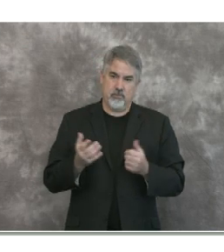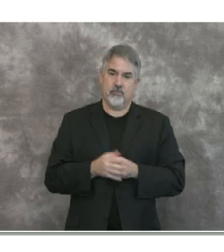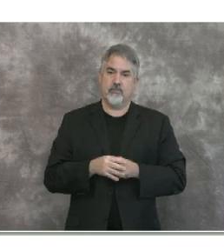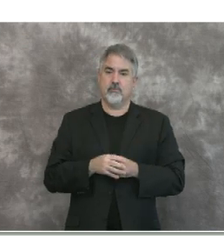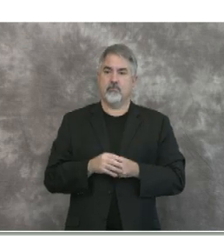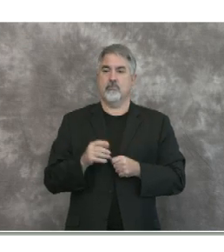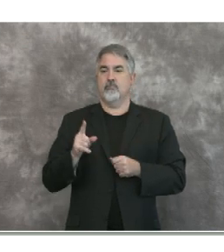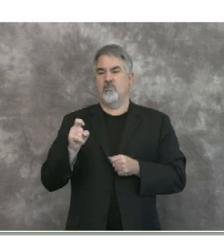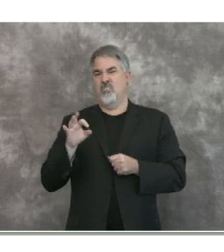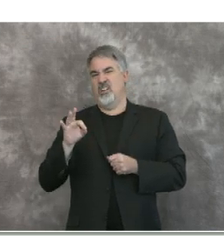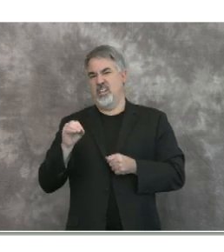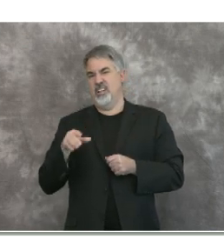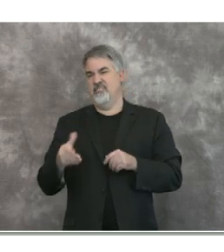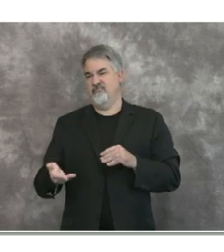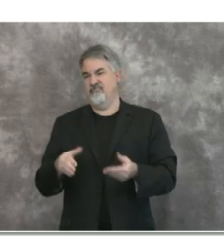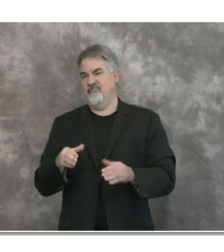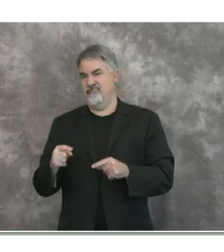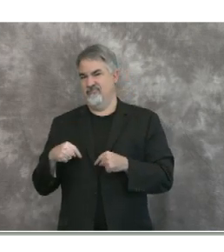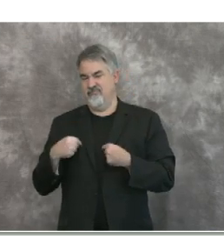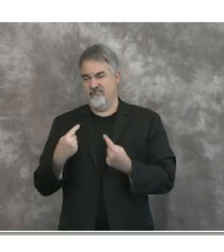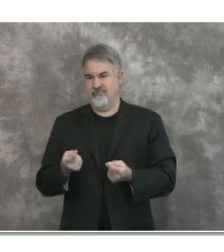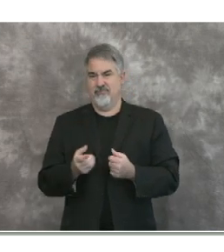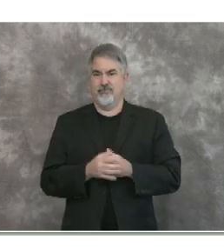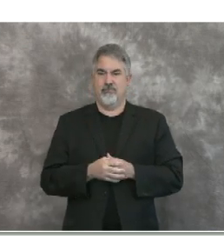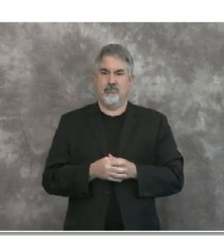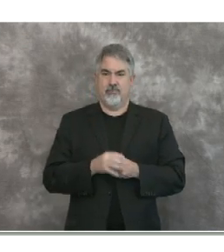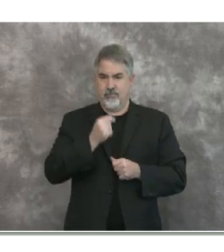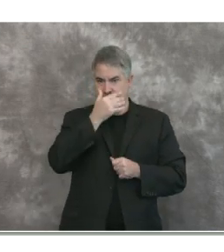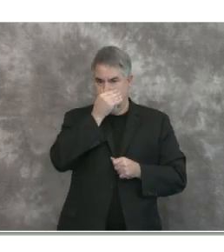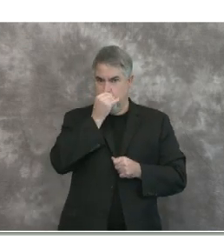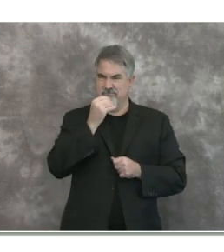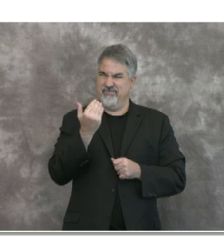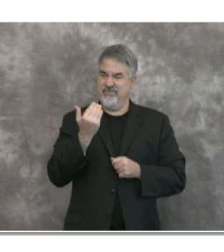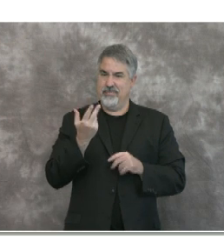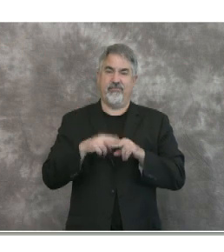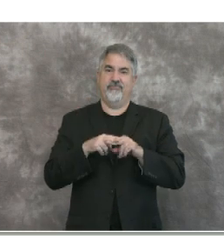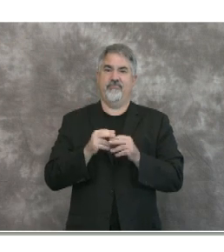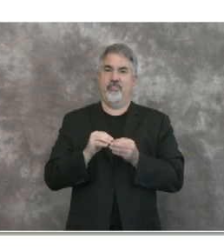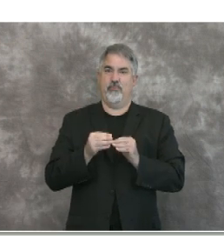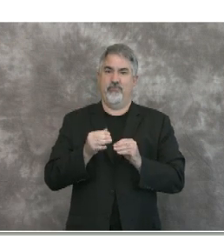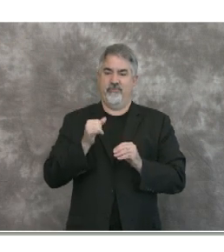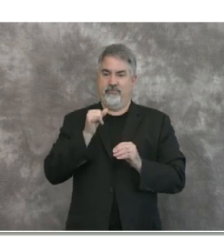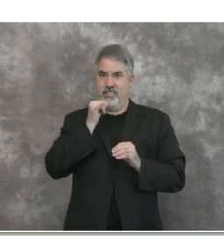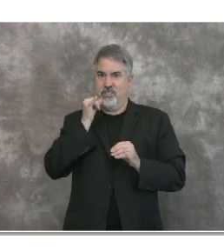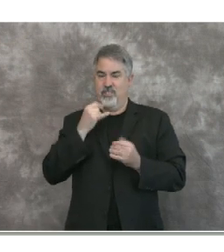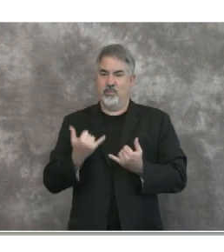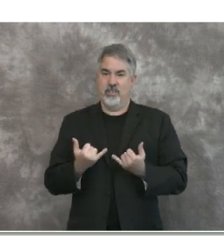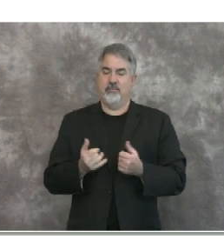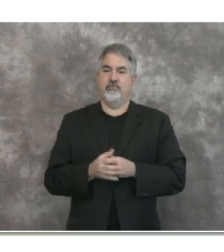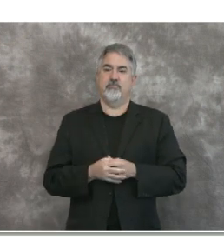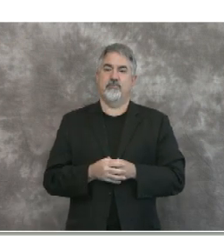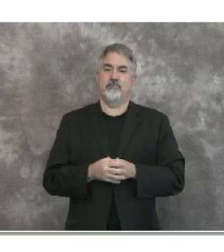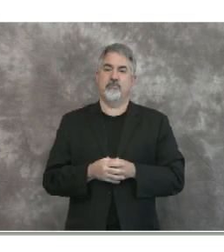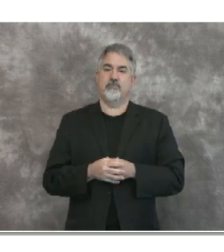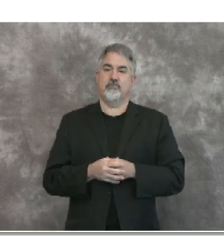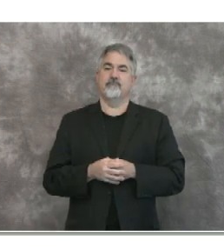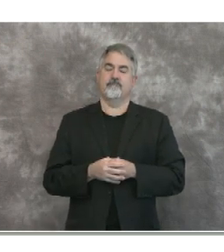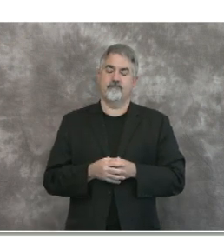deaths, which includes 15 new deaths reported since